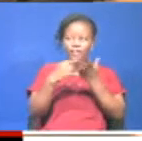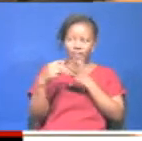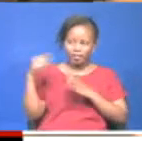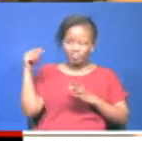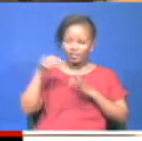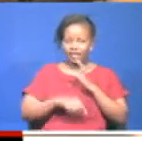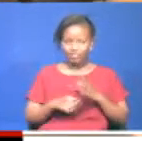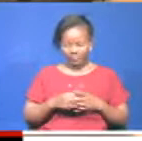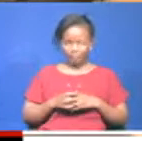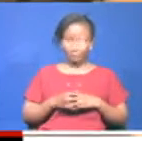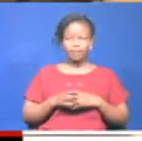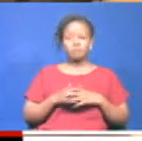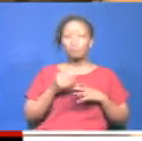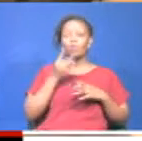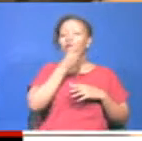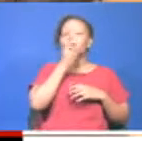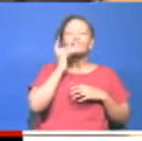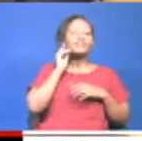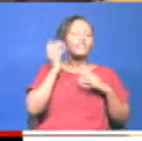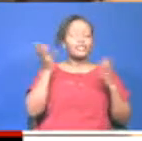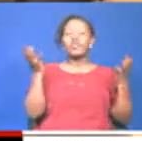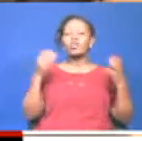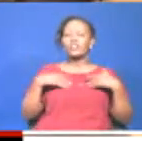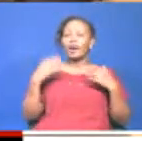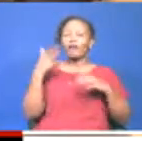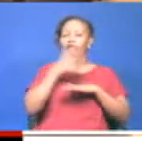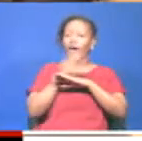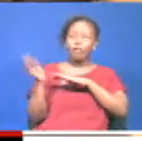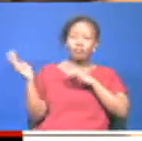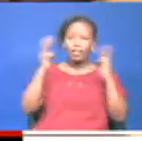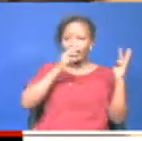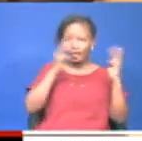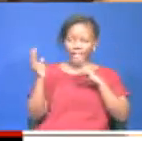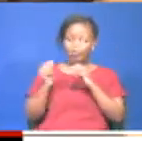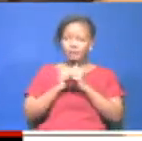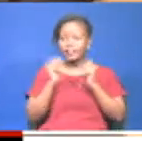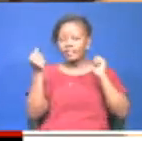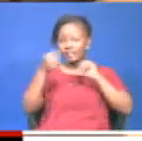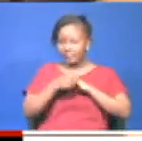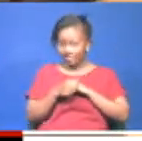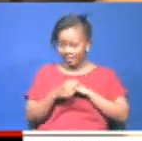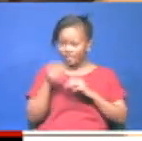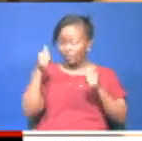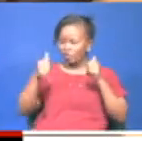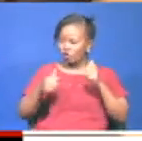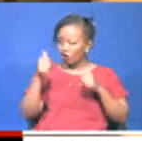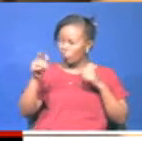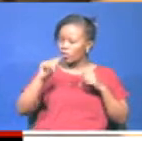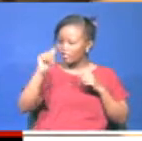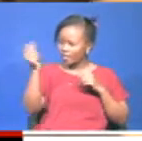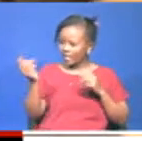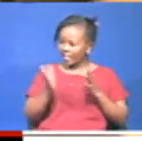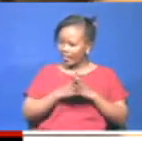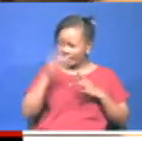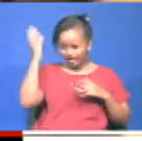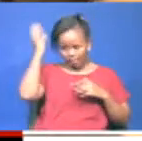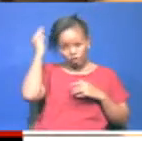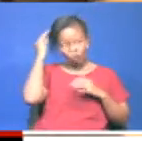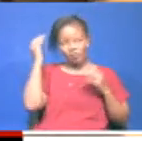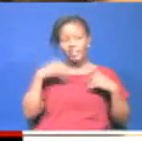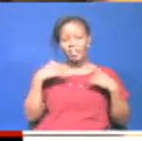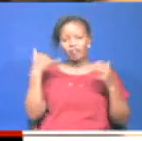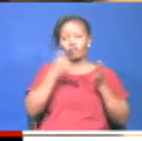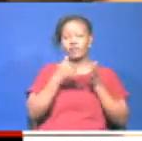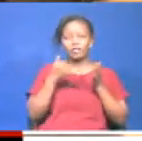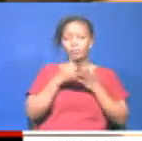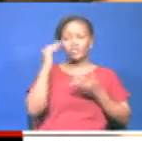the droughts caused by the climate change, which Kenya and Somalia has contributed less, but